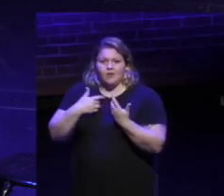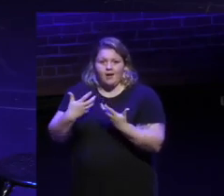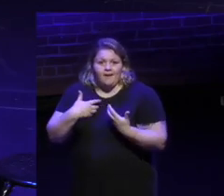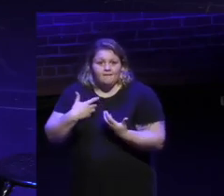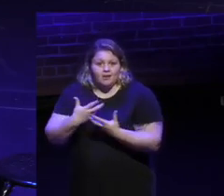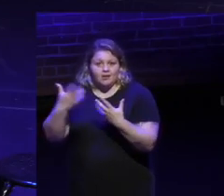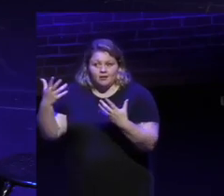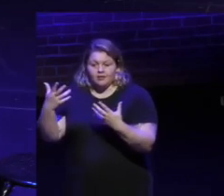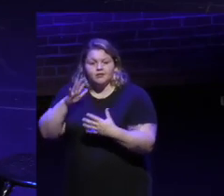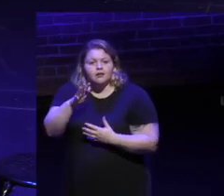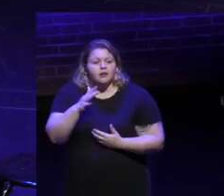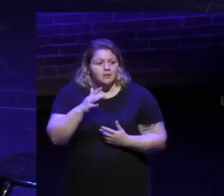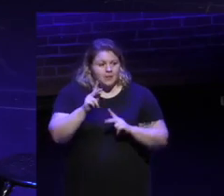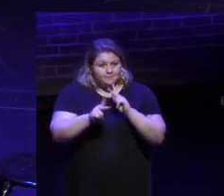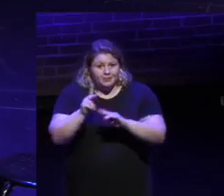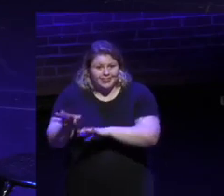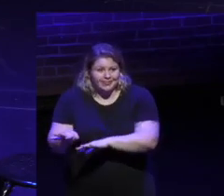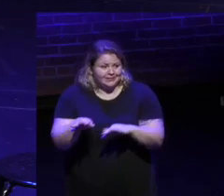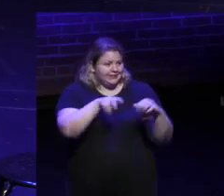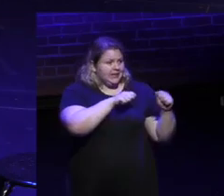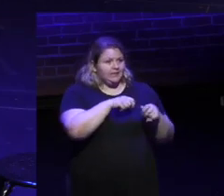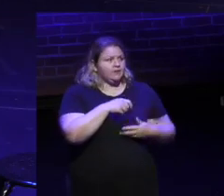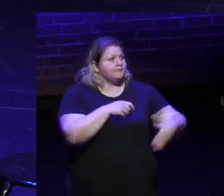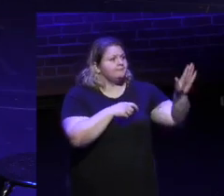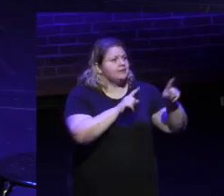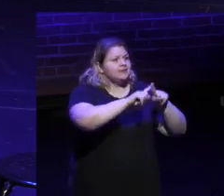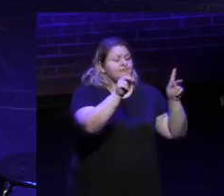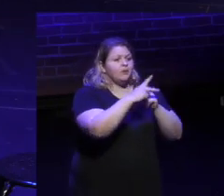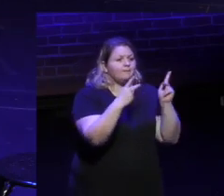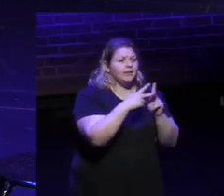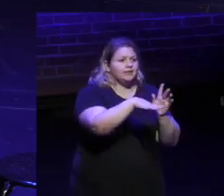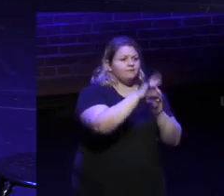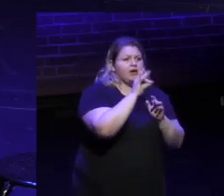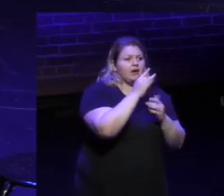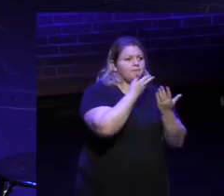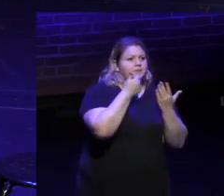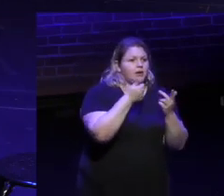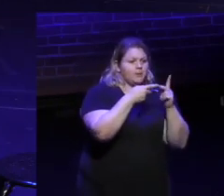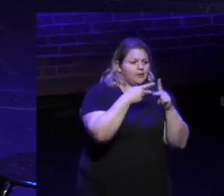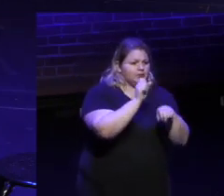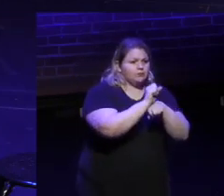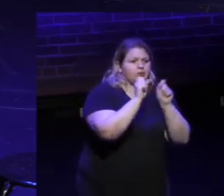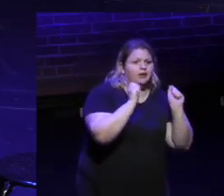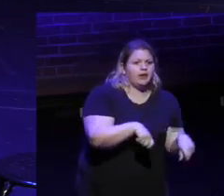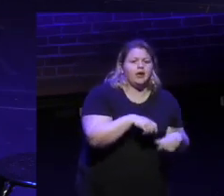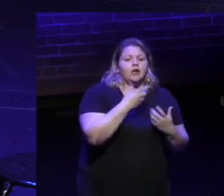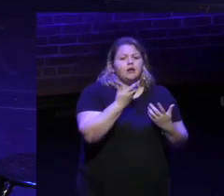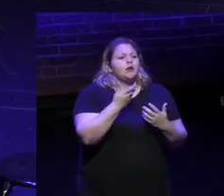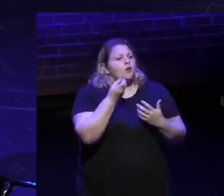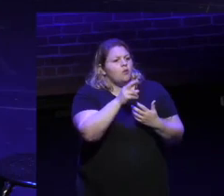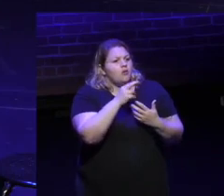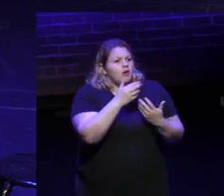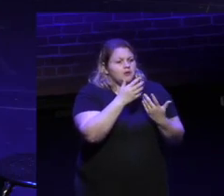work here, or when folks who grow up here in our gateway communities, in our rural and urban centers, when